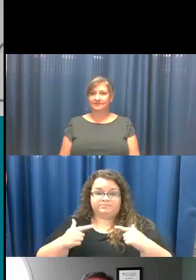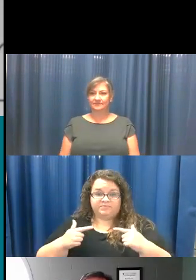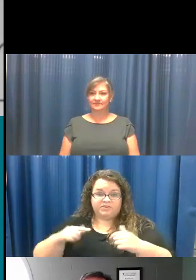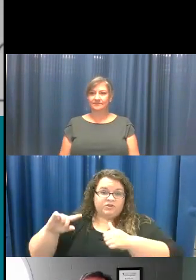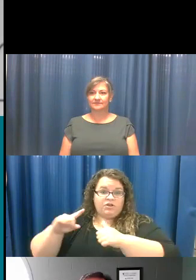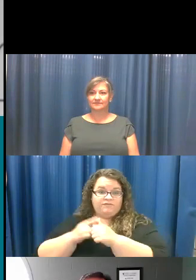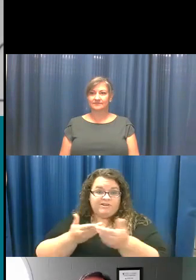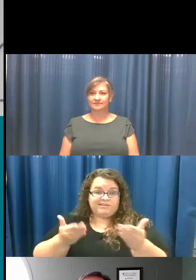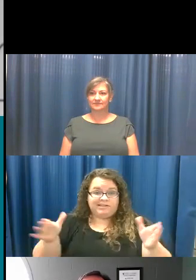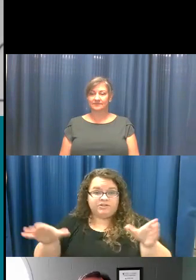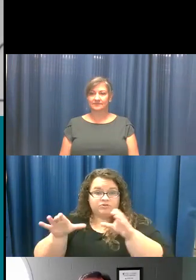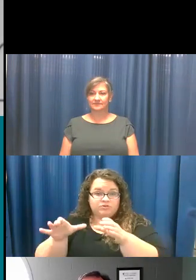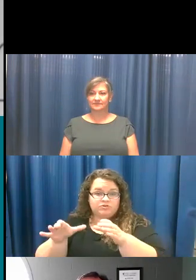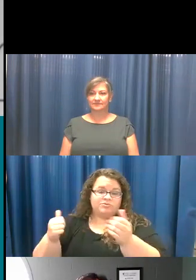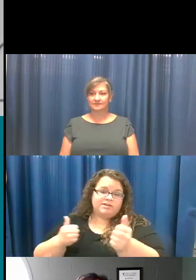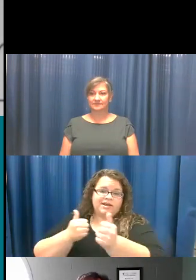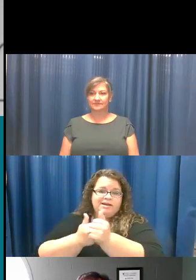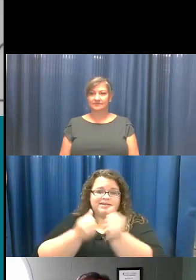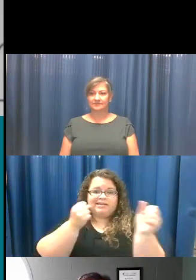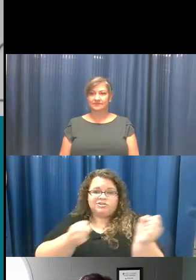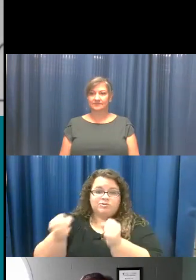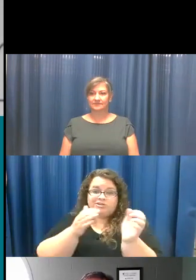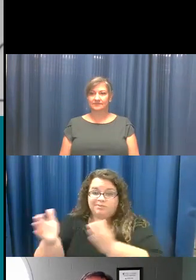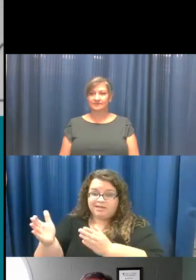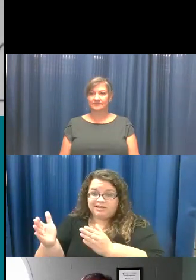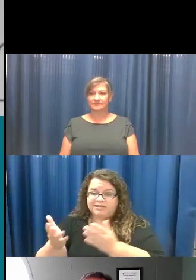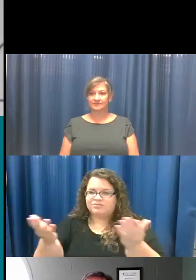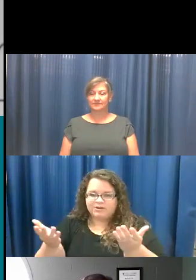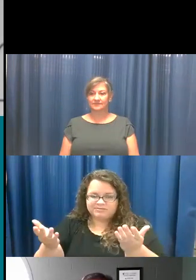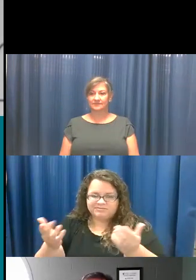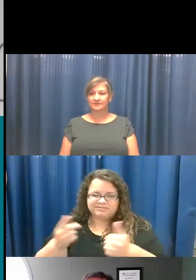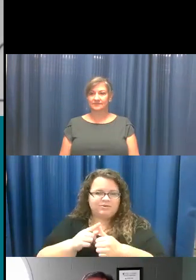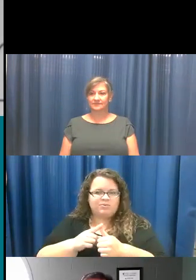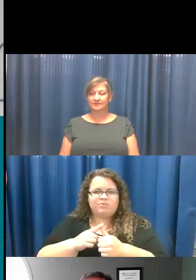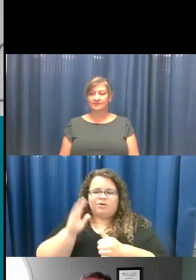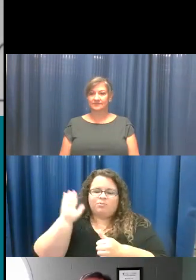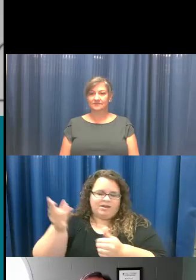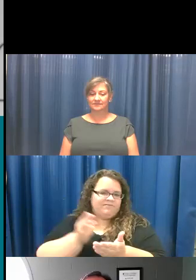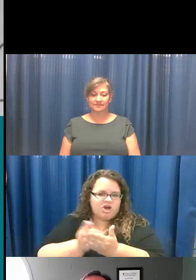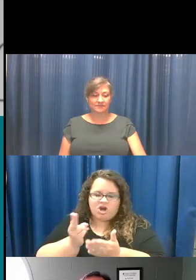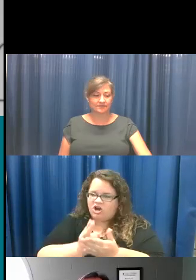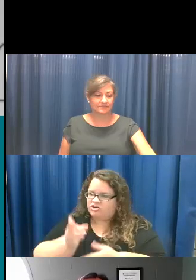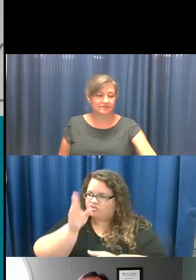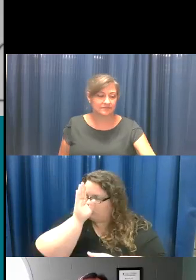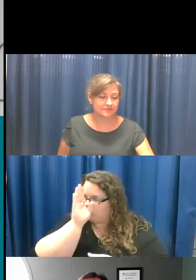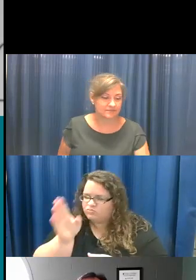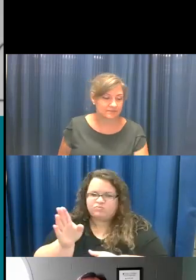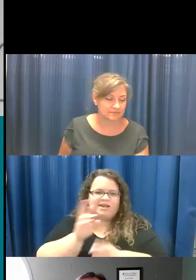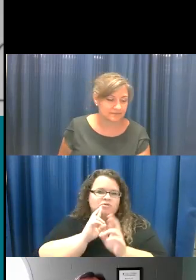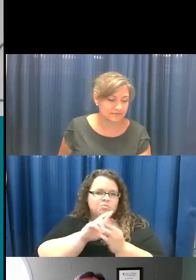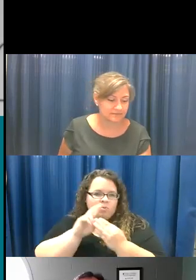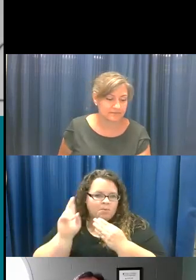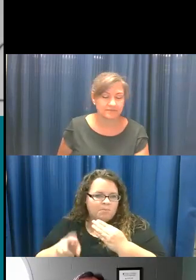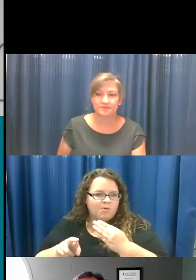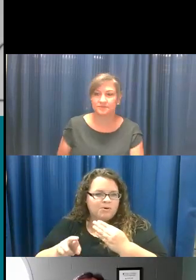our strategic plan is we're going to give a honest, sober, transparent report about how we did